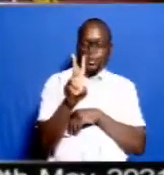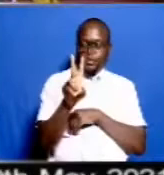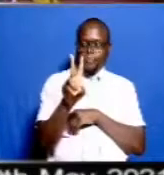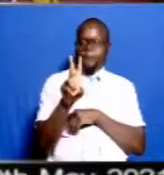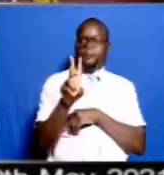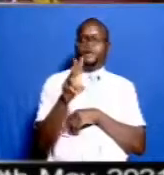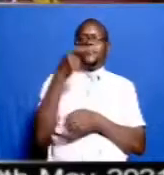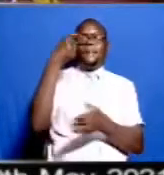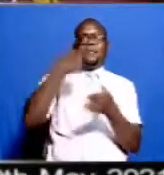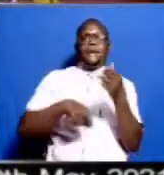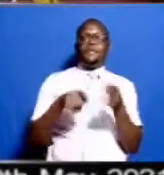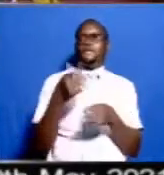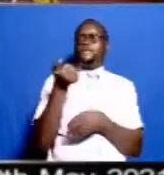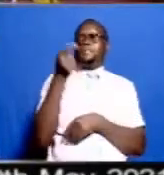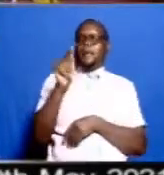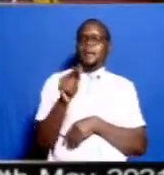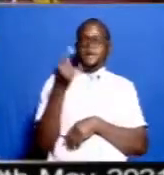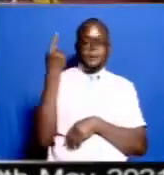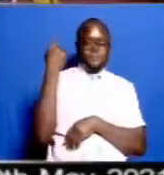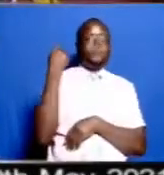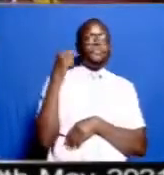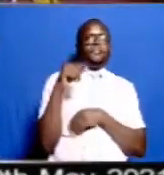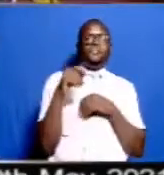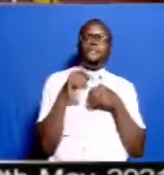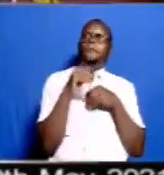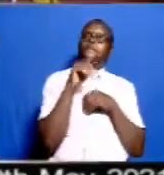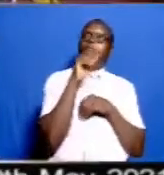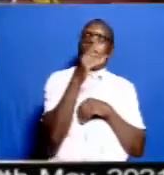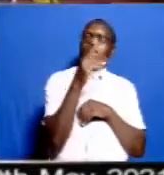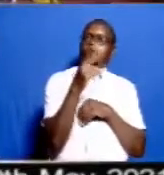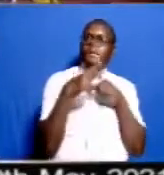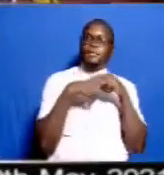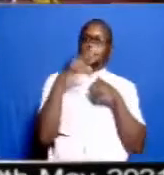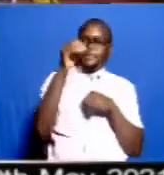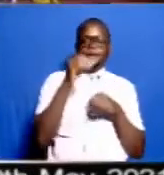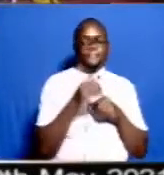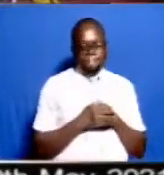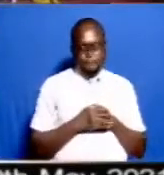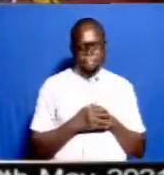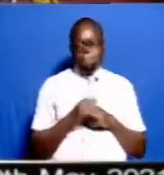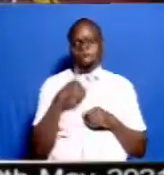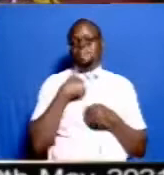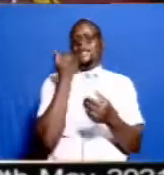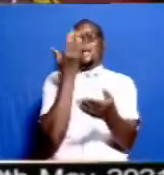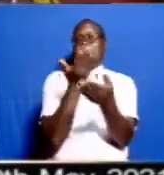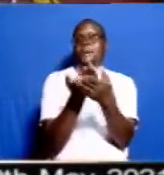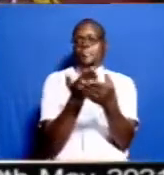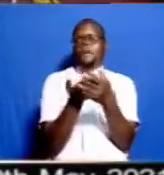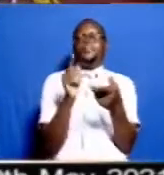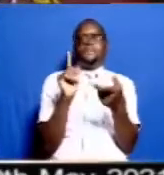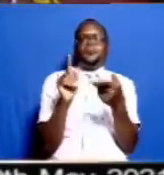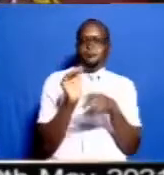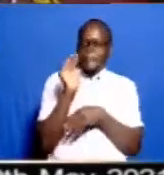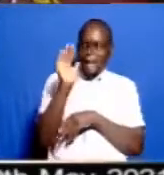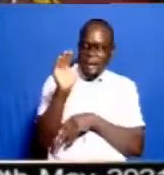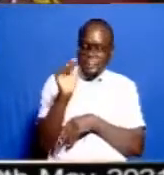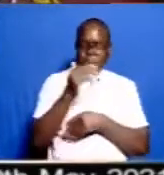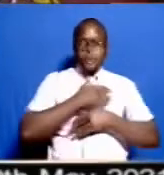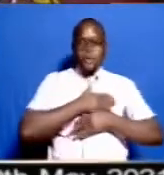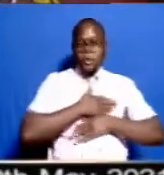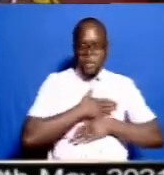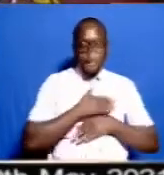Income Tax Act, Cap 470. Madam Speaker, I beg to move and ask the